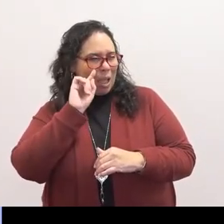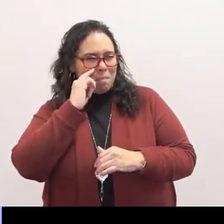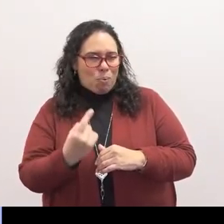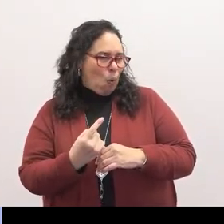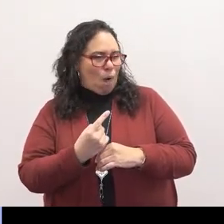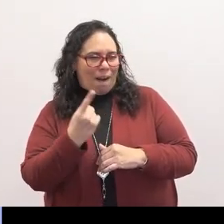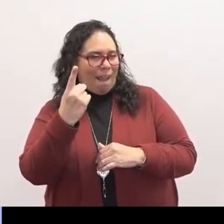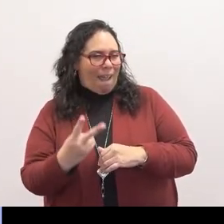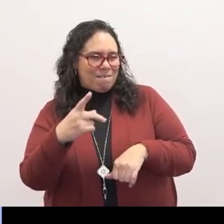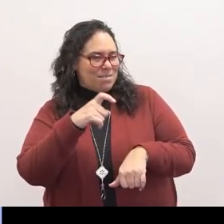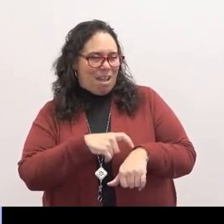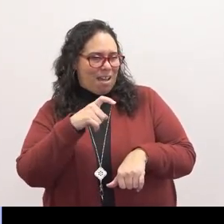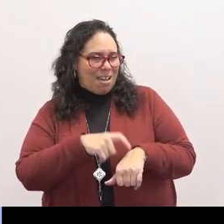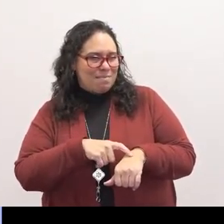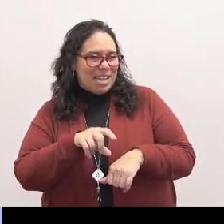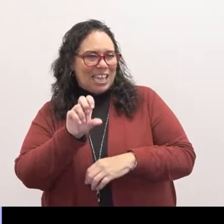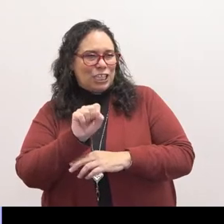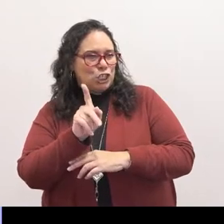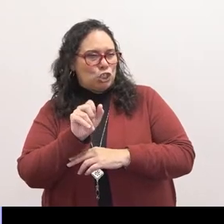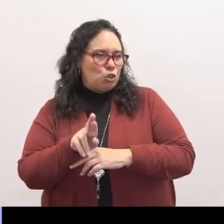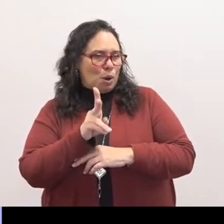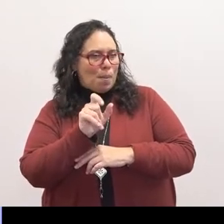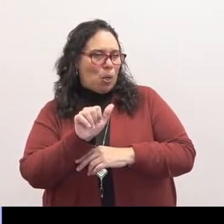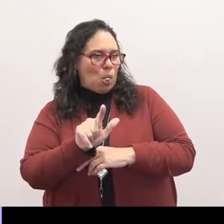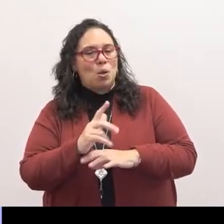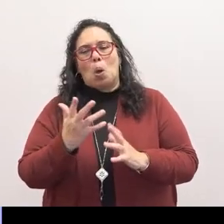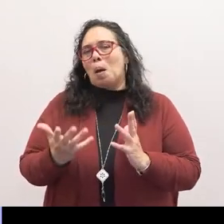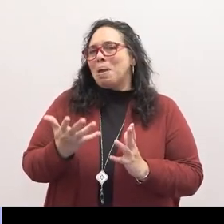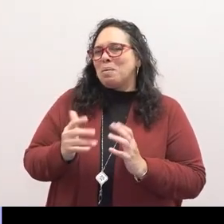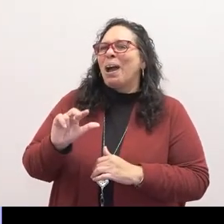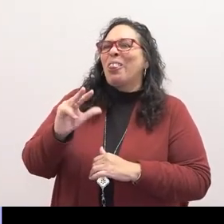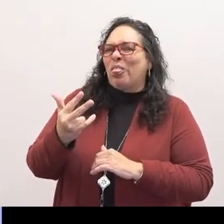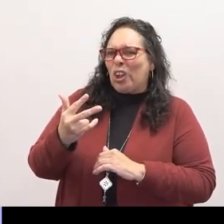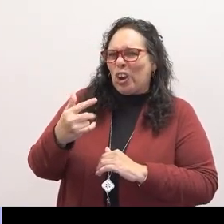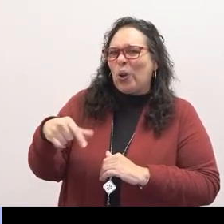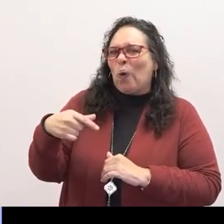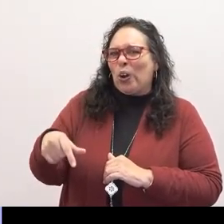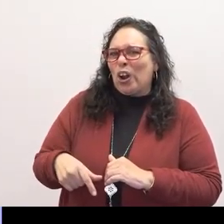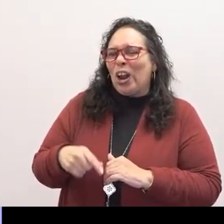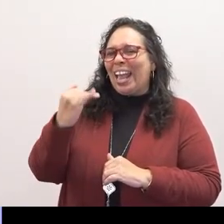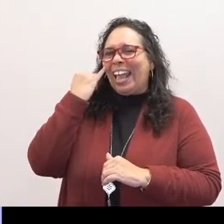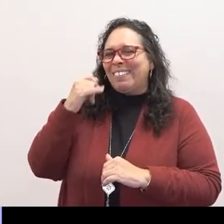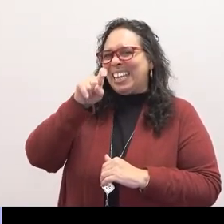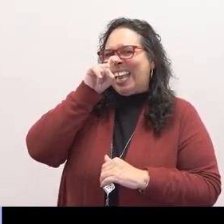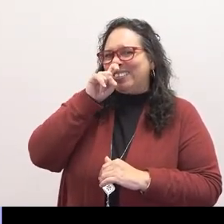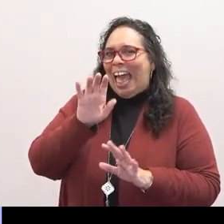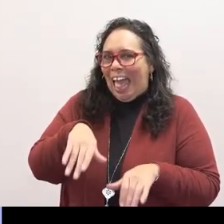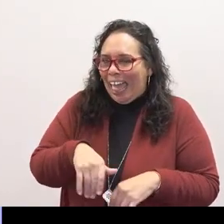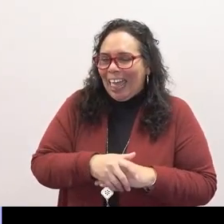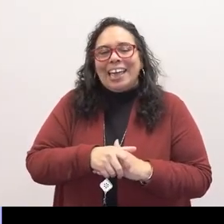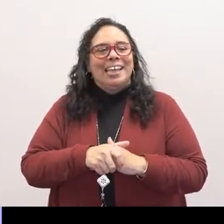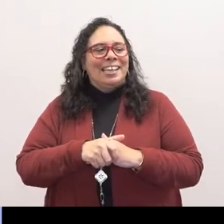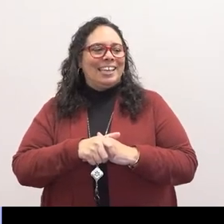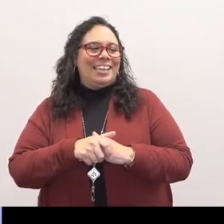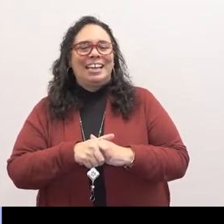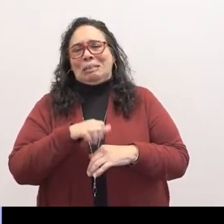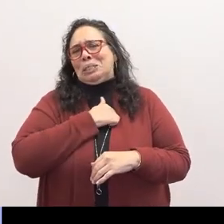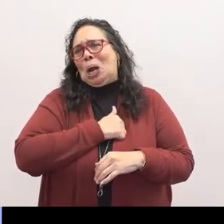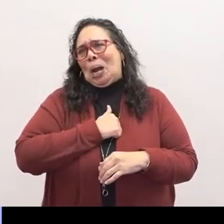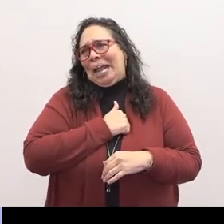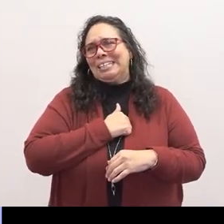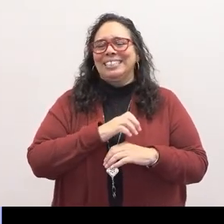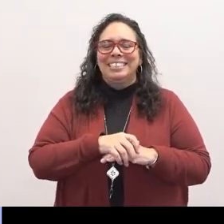Bowl. Actually, I should say maybe by the third quarter if it's the Eagles game. Yeah. Sorry,